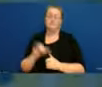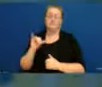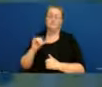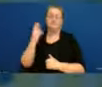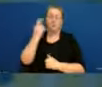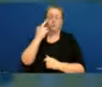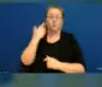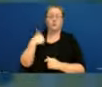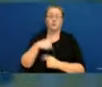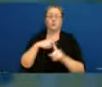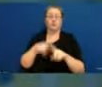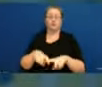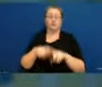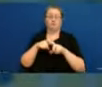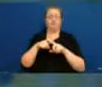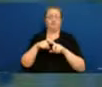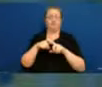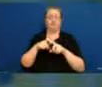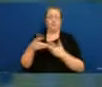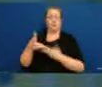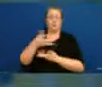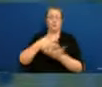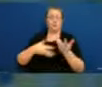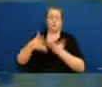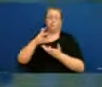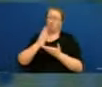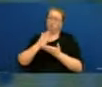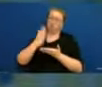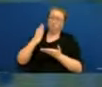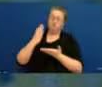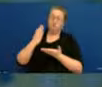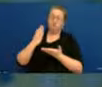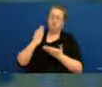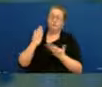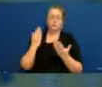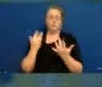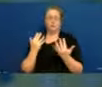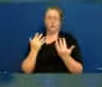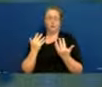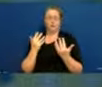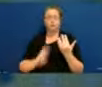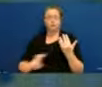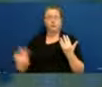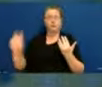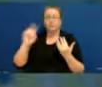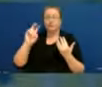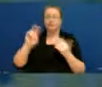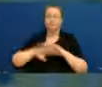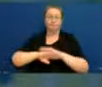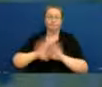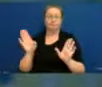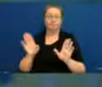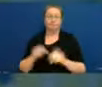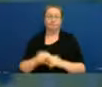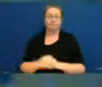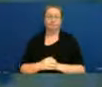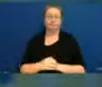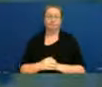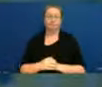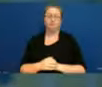why we need to take a step back, particularly from our social interactions and from our travel.